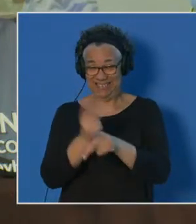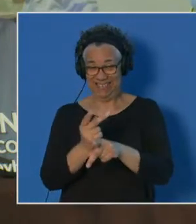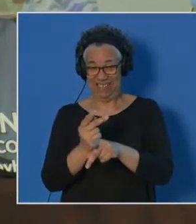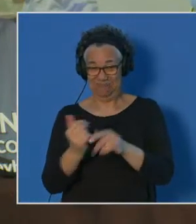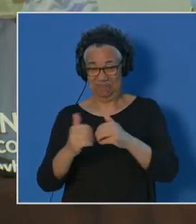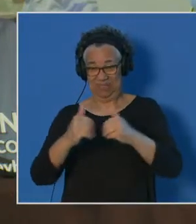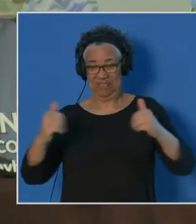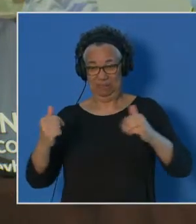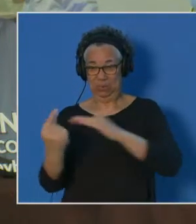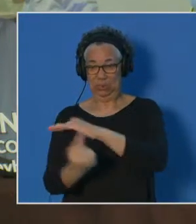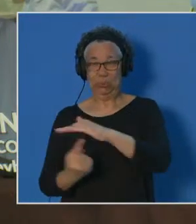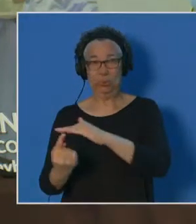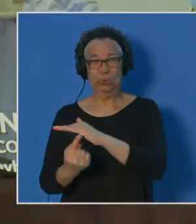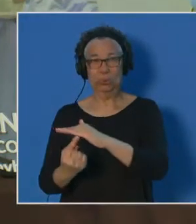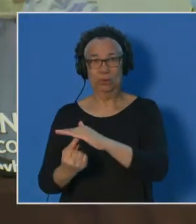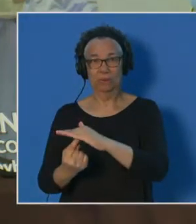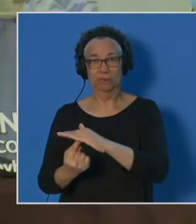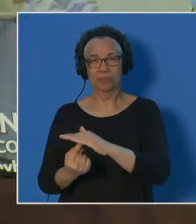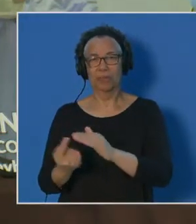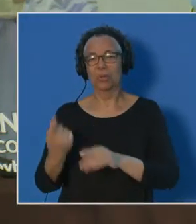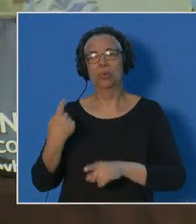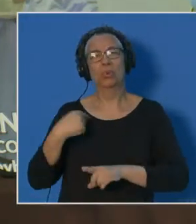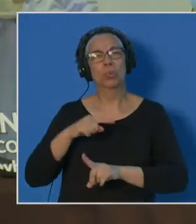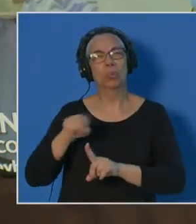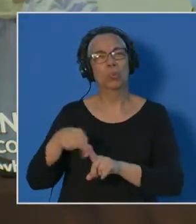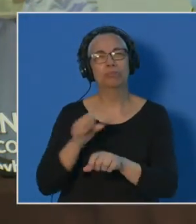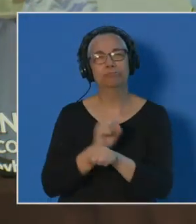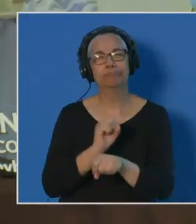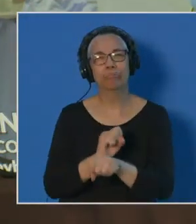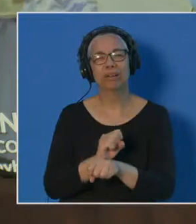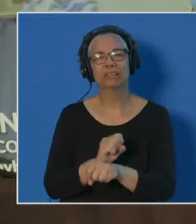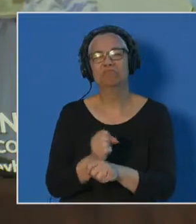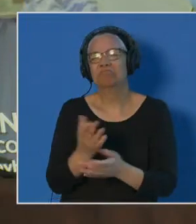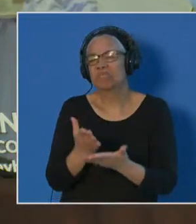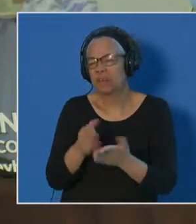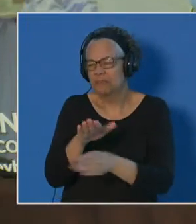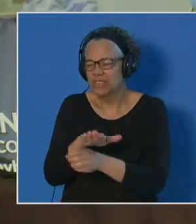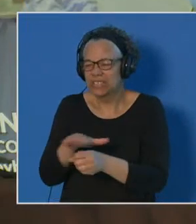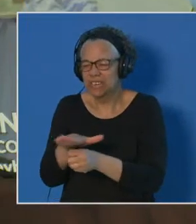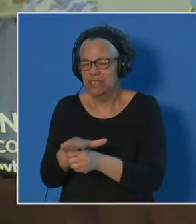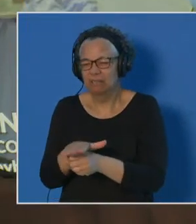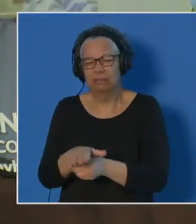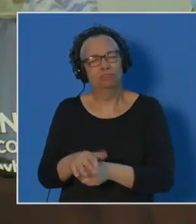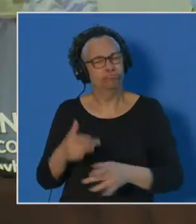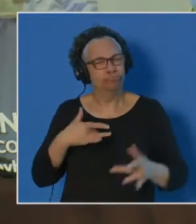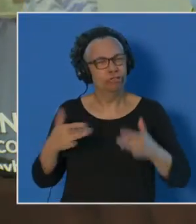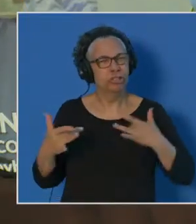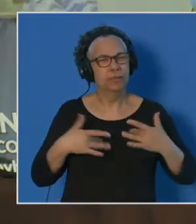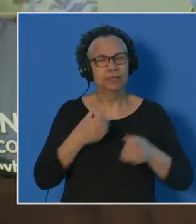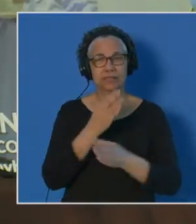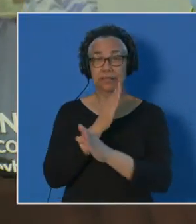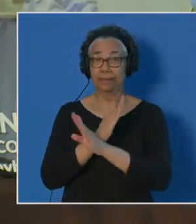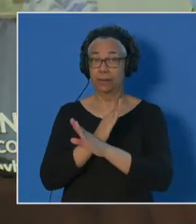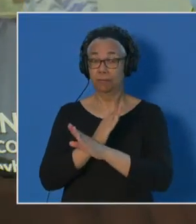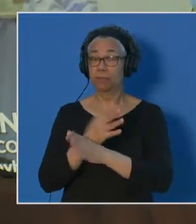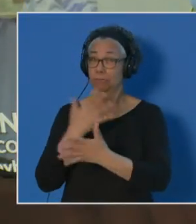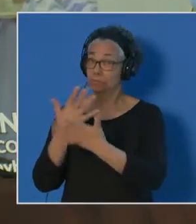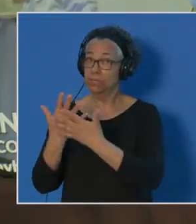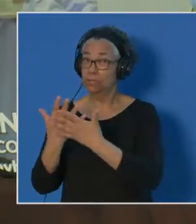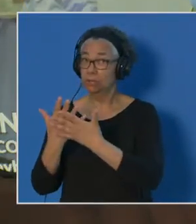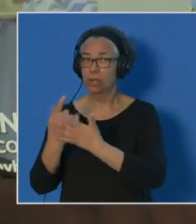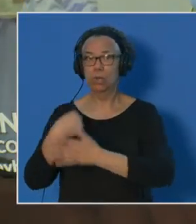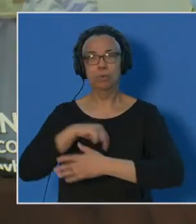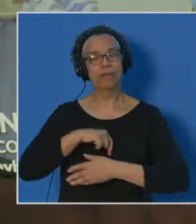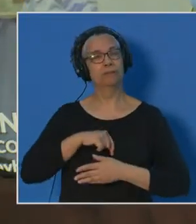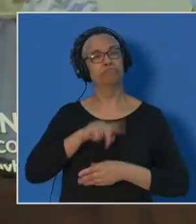time. When we work in certain facilities, we have concerns around our safety. We're working in a prison, but we had a plan. He